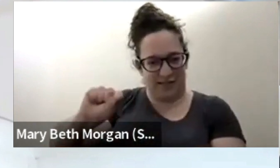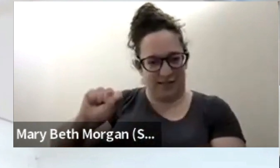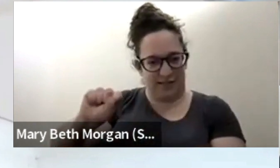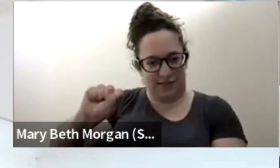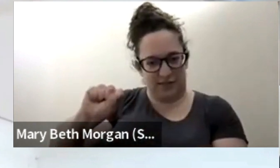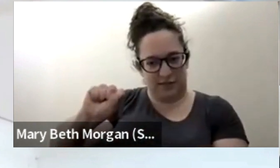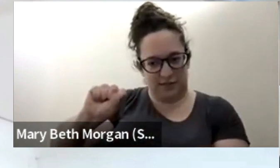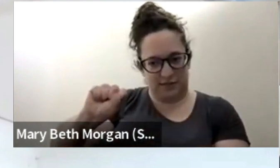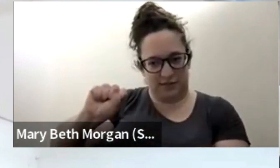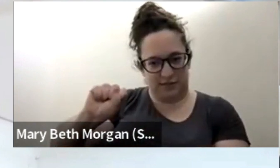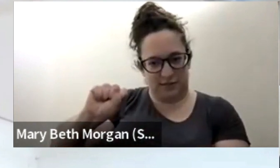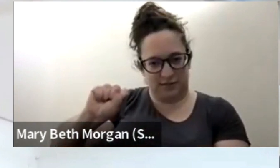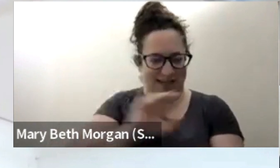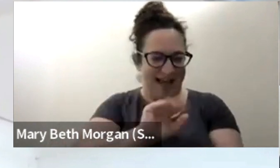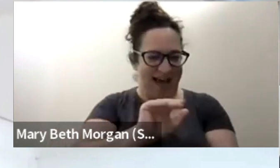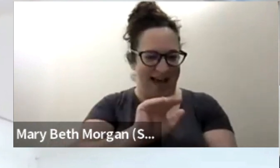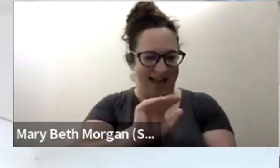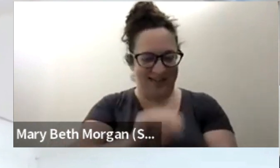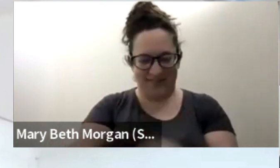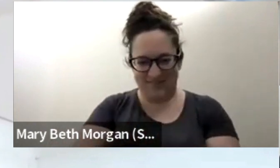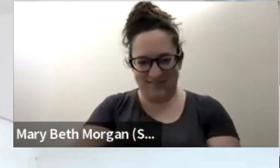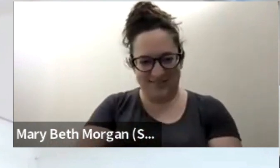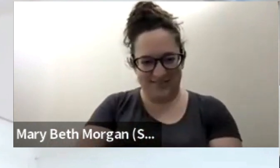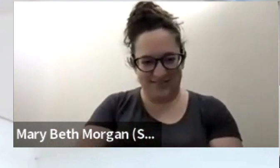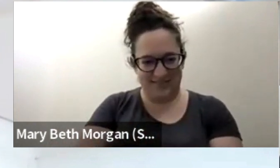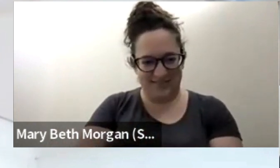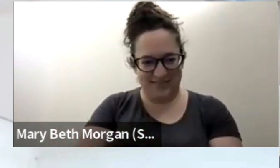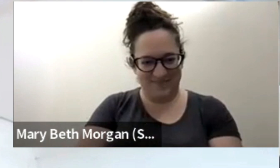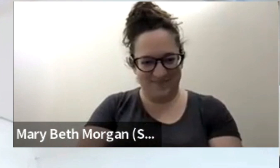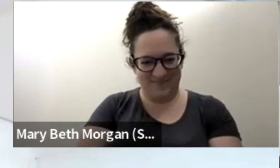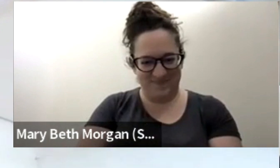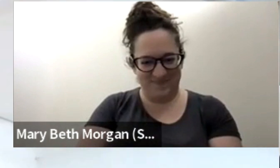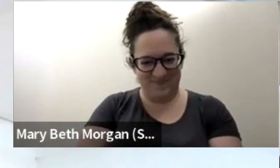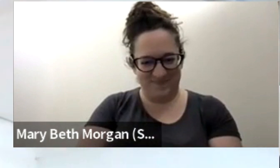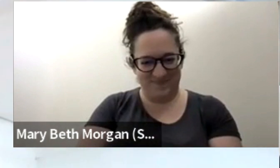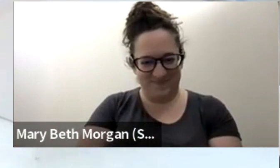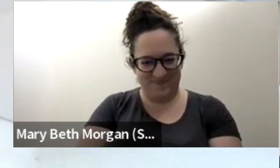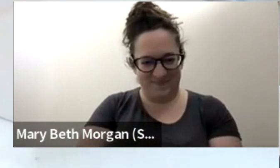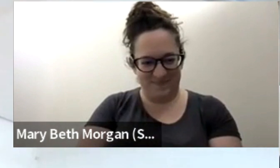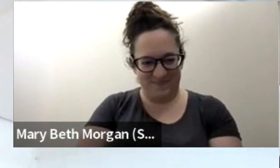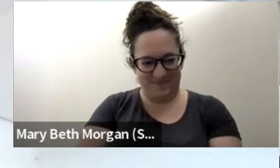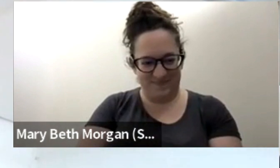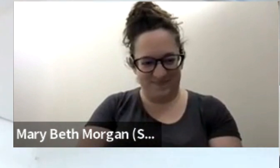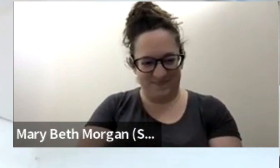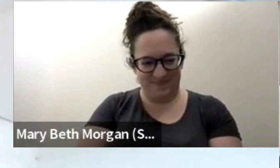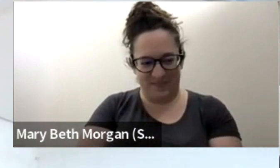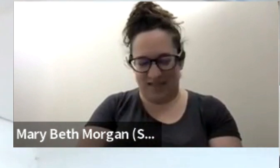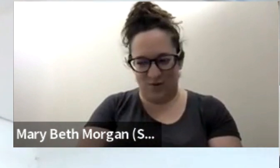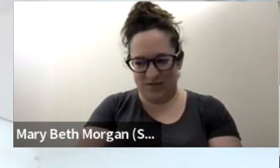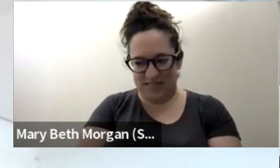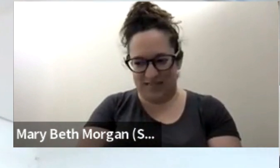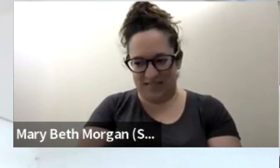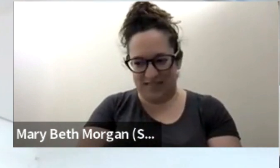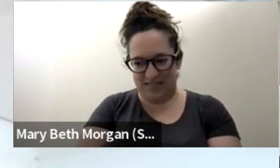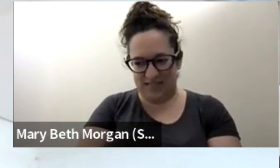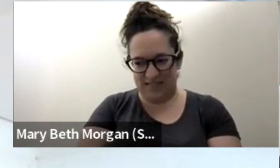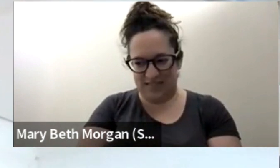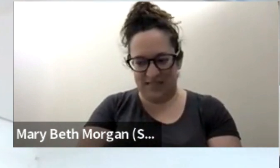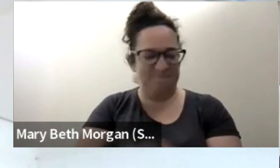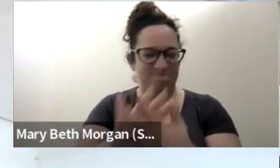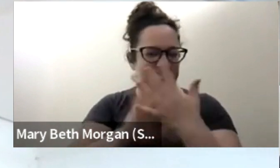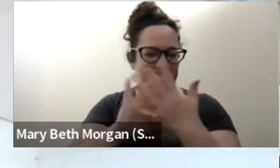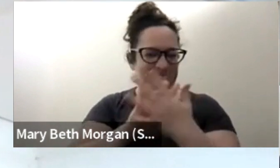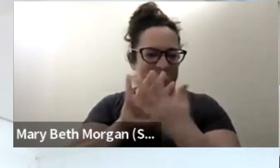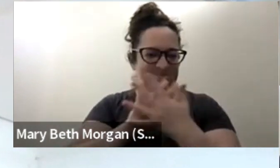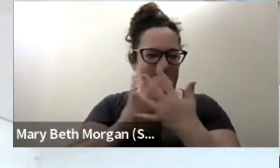Yeah, love it, love it. It's such a good one. And yeah, sort of on the back of that, I think